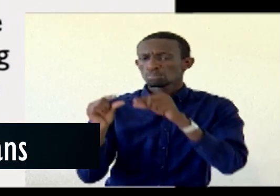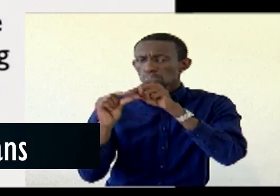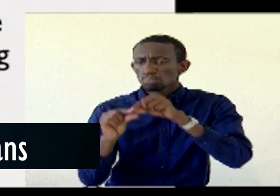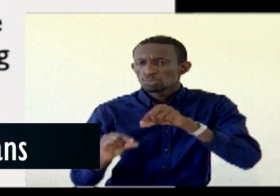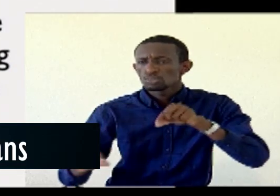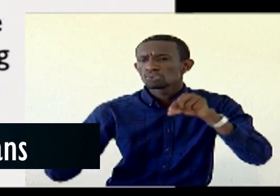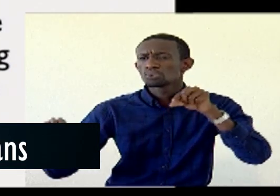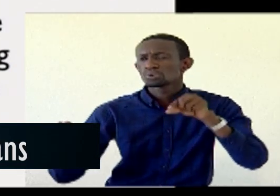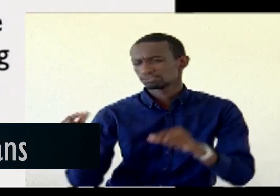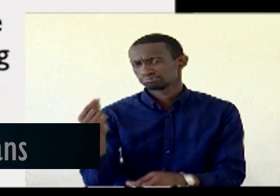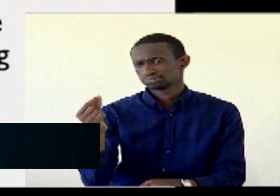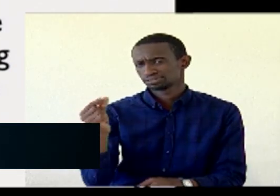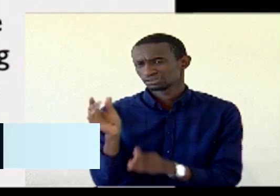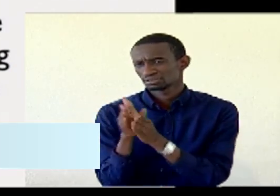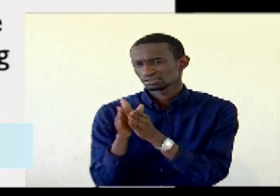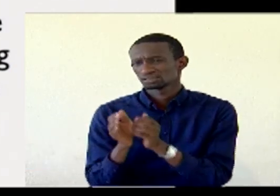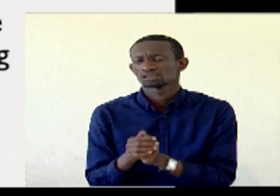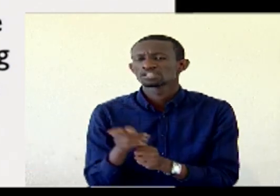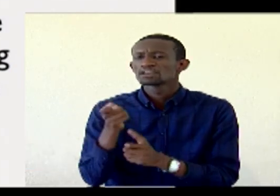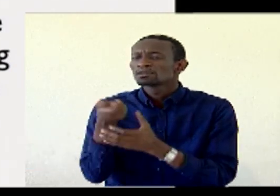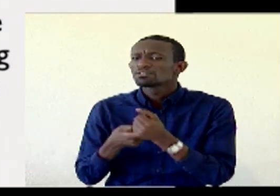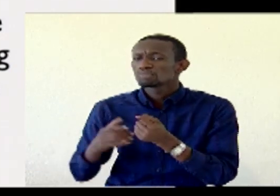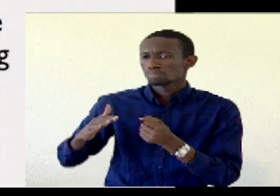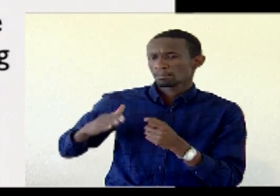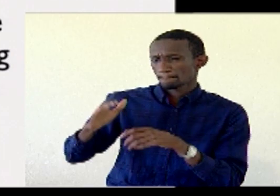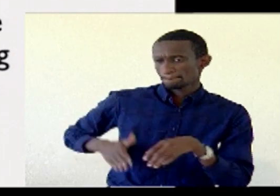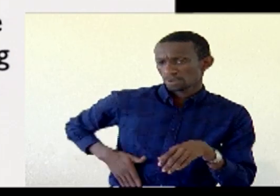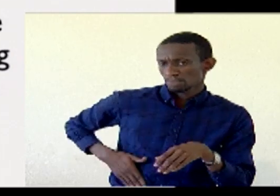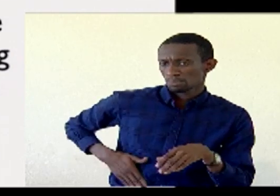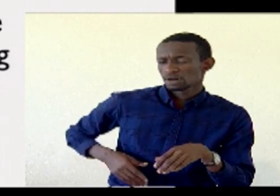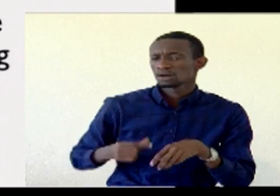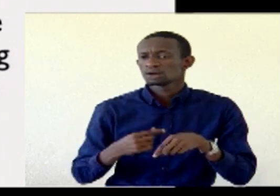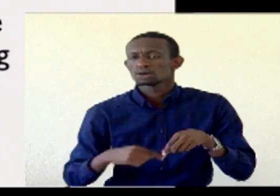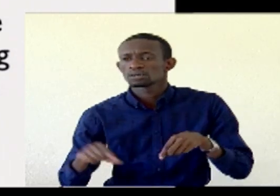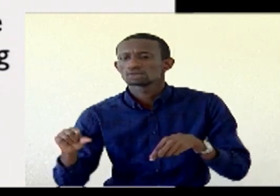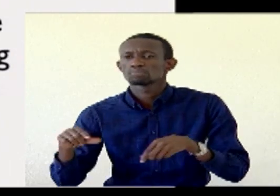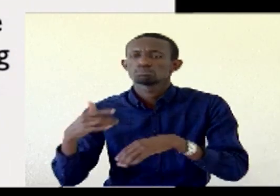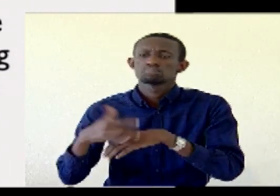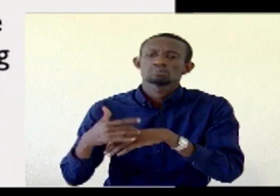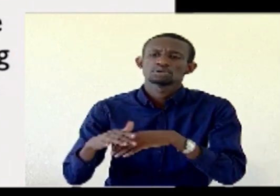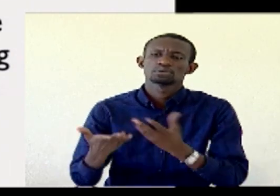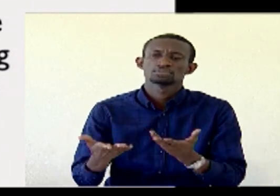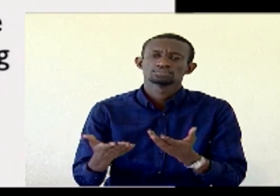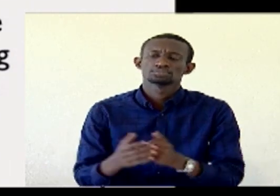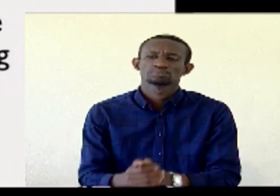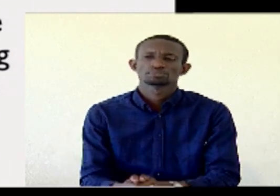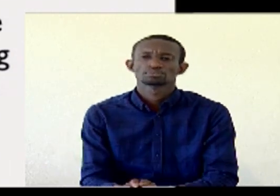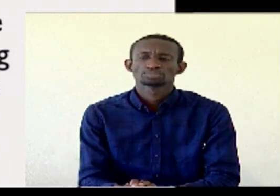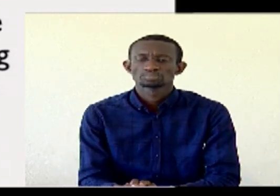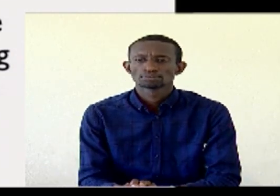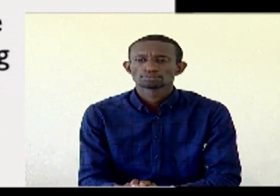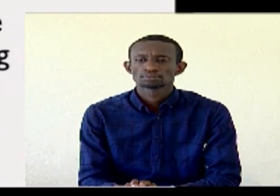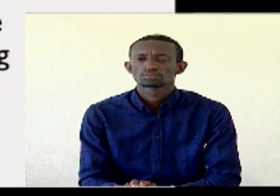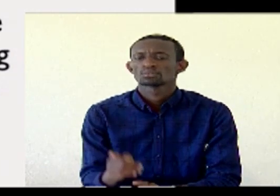narrow tube that is coming from the kidney to the urinary bladder is referred to as the ureter. Good.